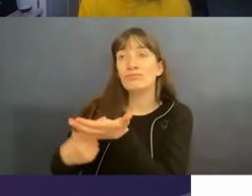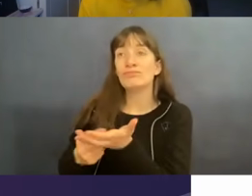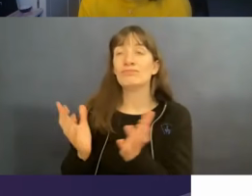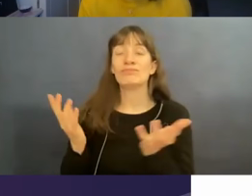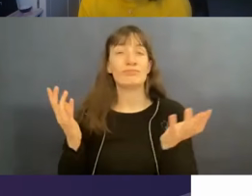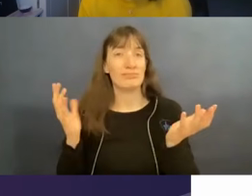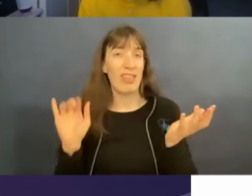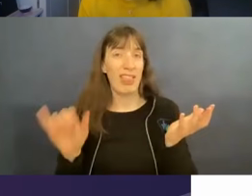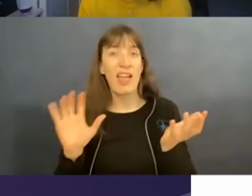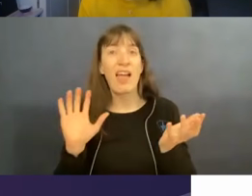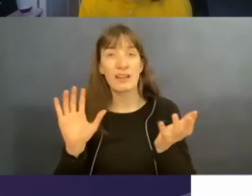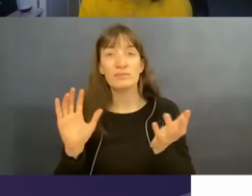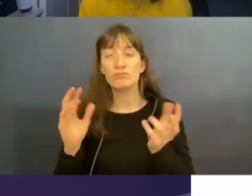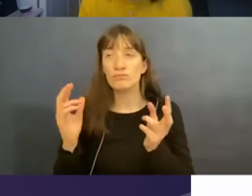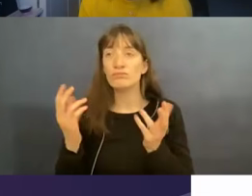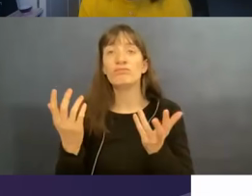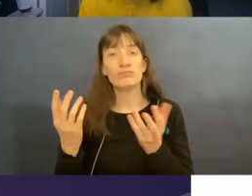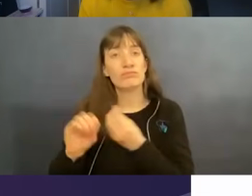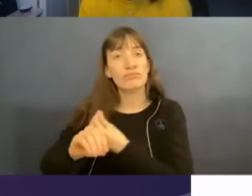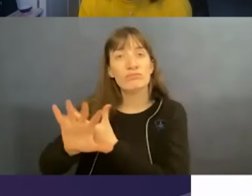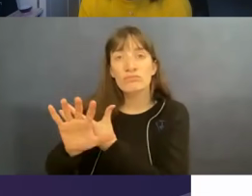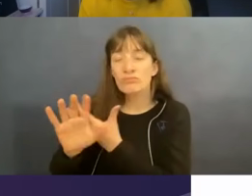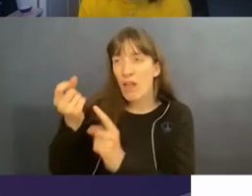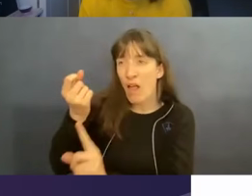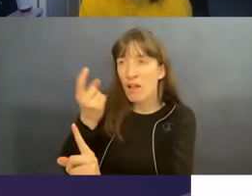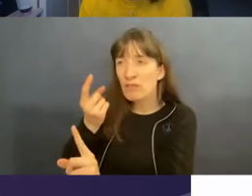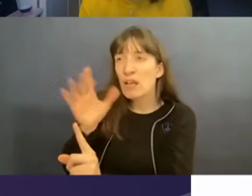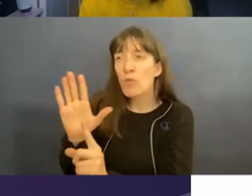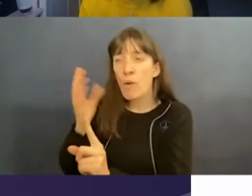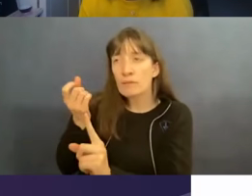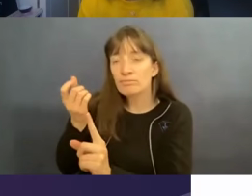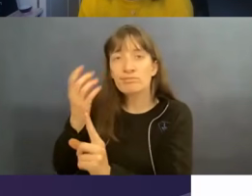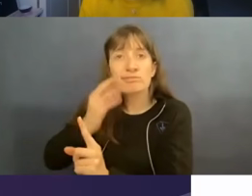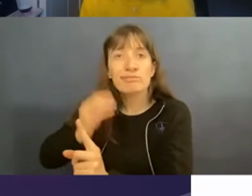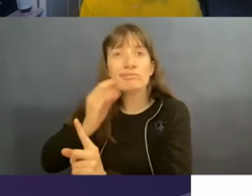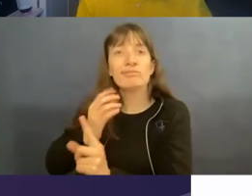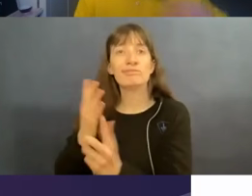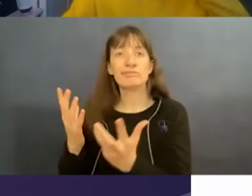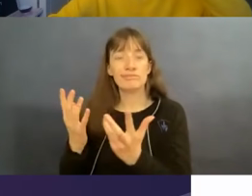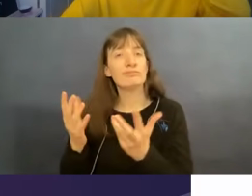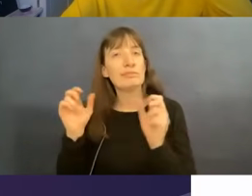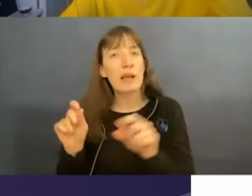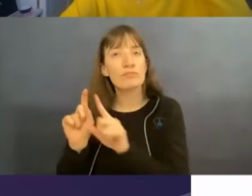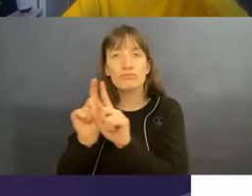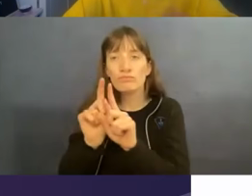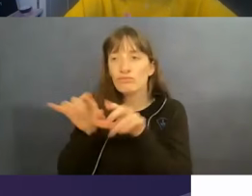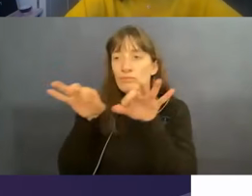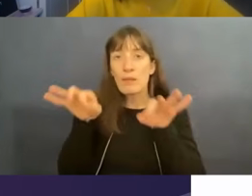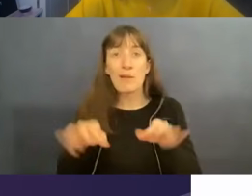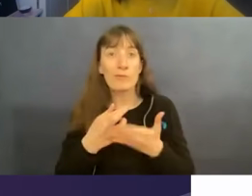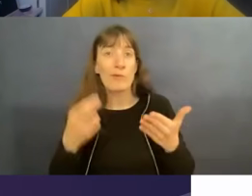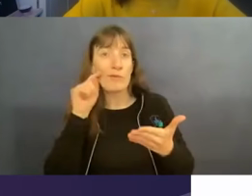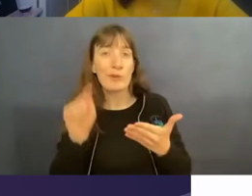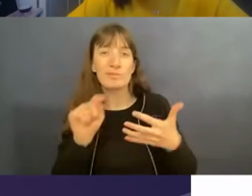else know what you're experiencing, or just kind of have someone else be in your company and walk through some things with you. So we do have